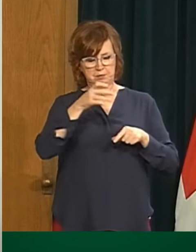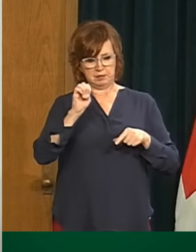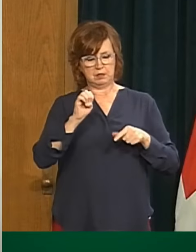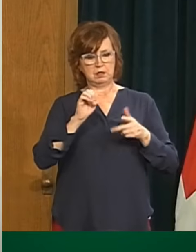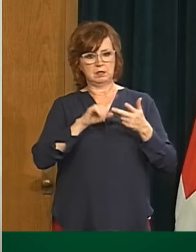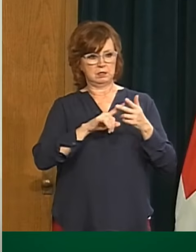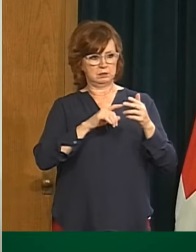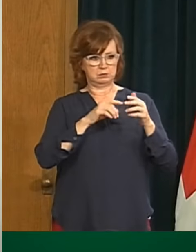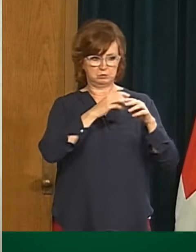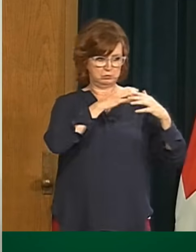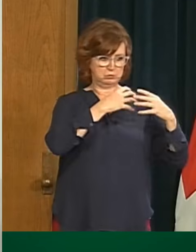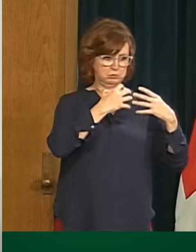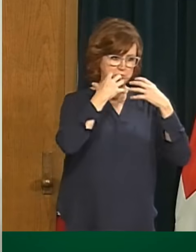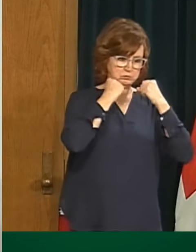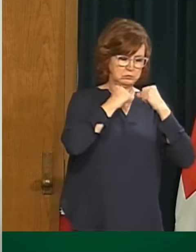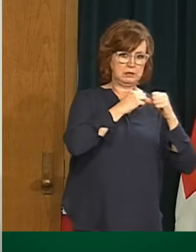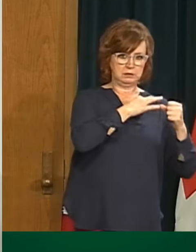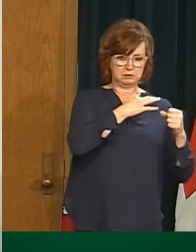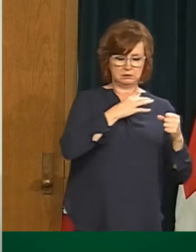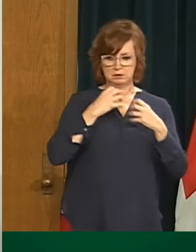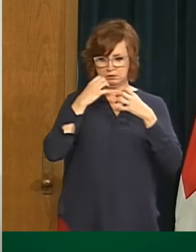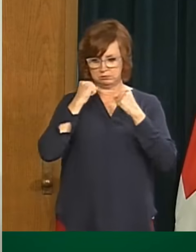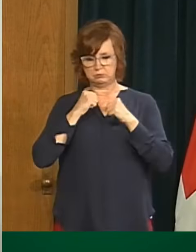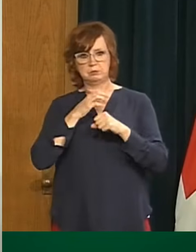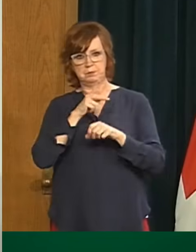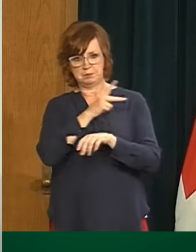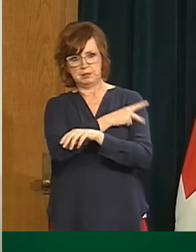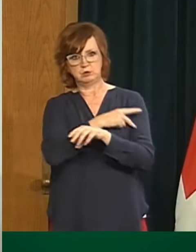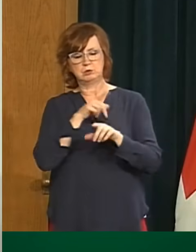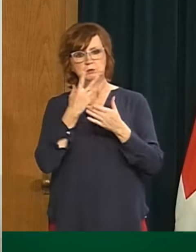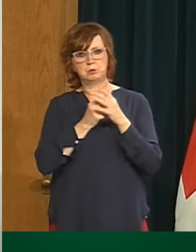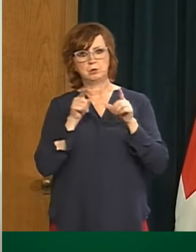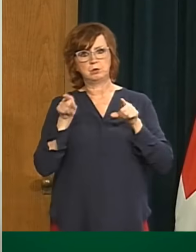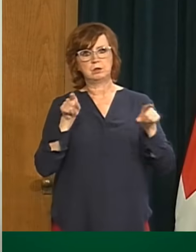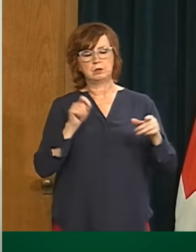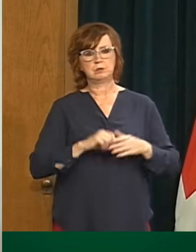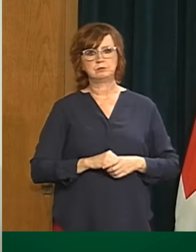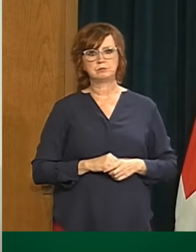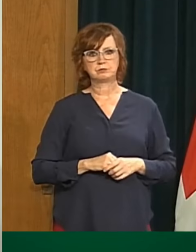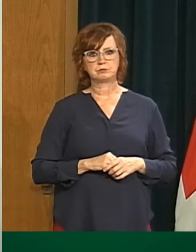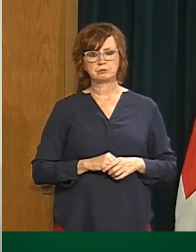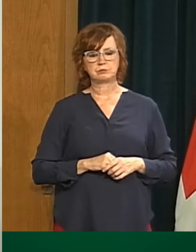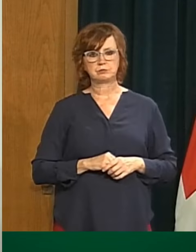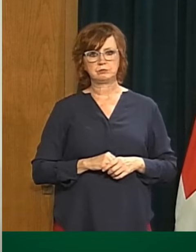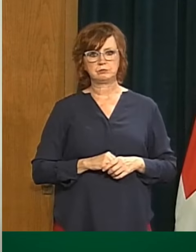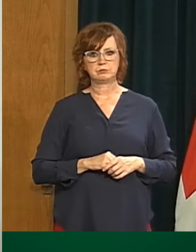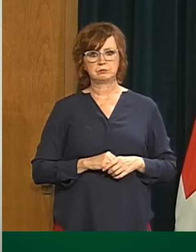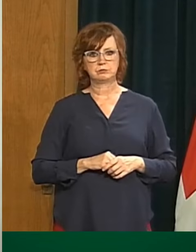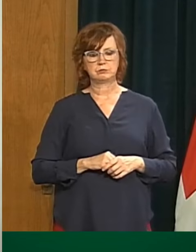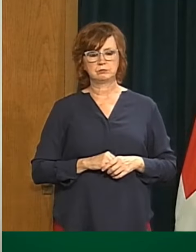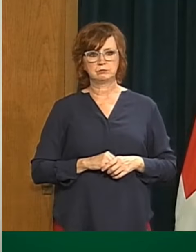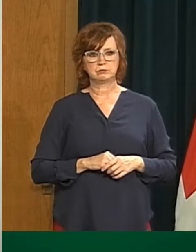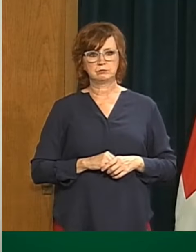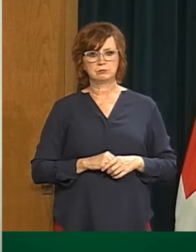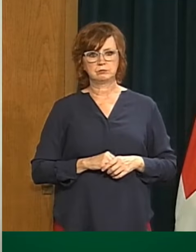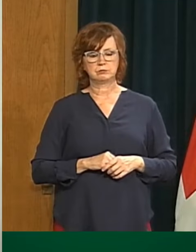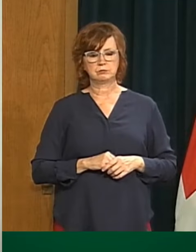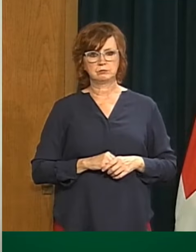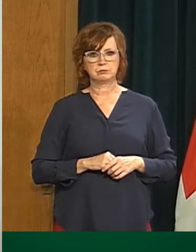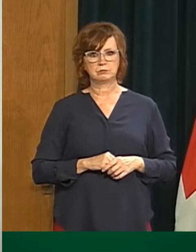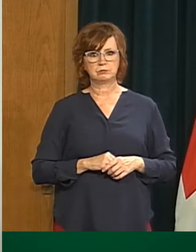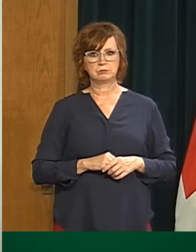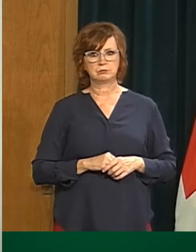for patients, with regular health monitoring, which is again now instituted throughout SHA. So those are all measures that strengthen the